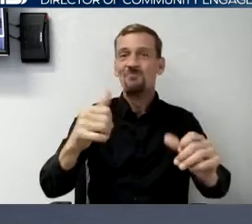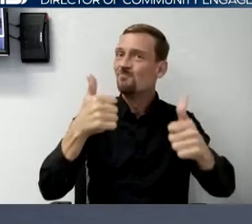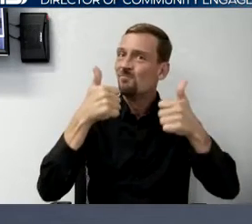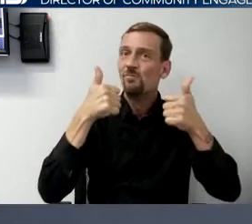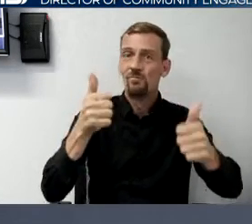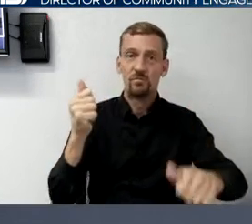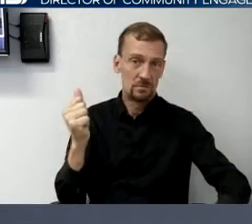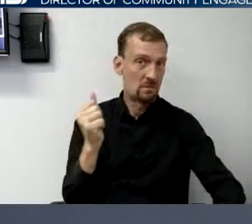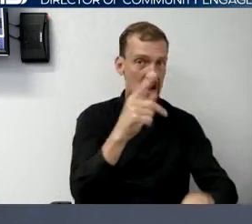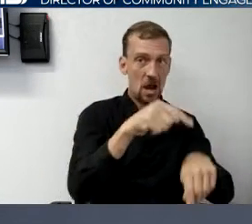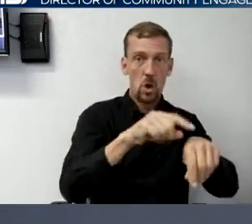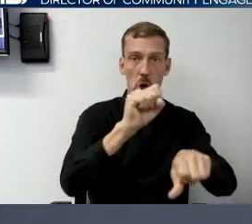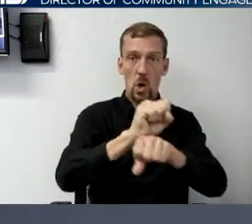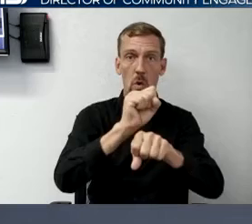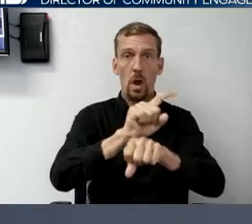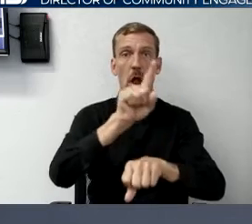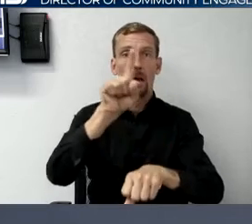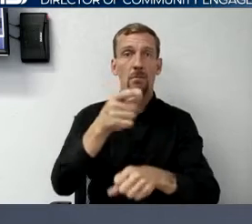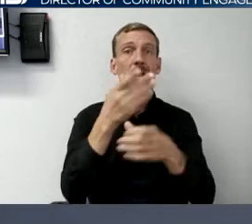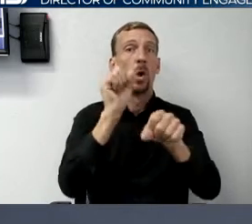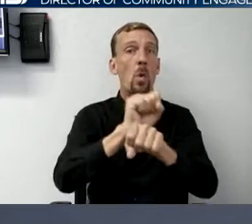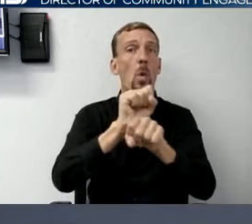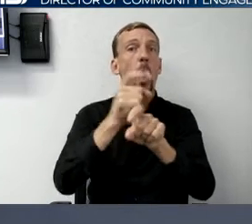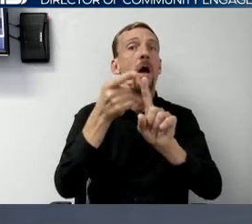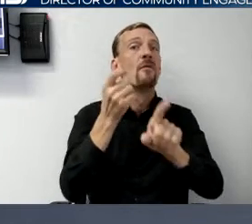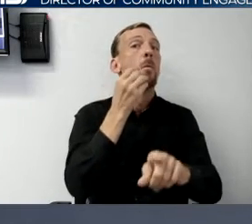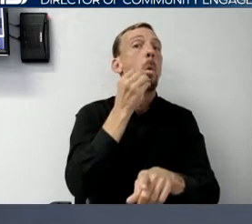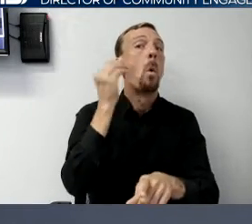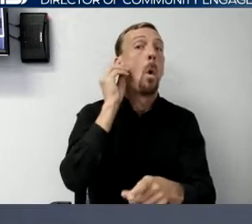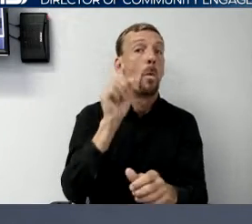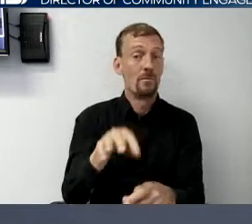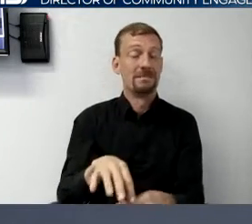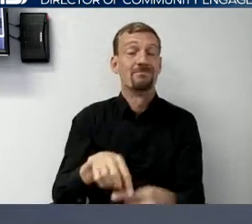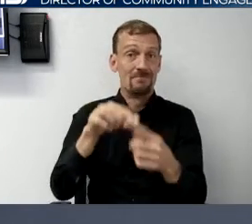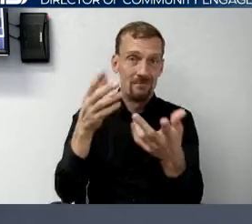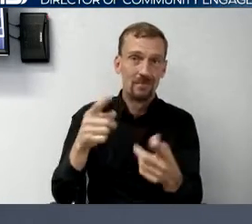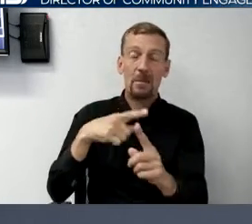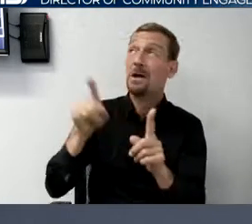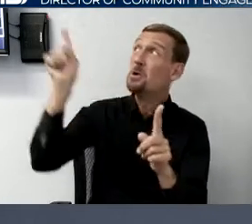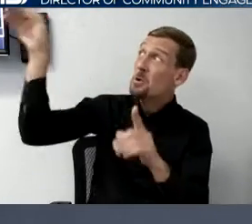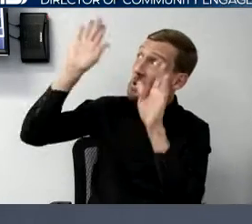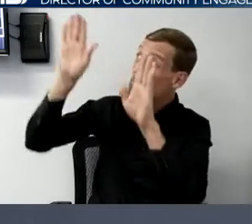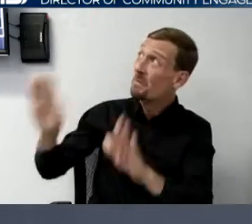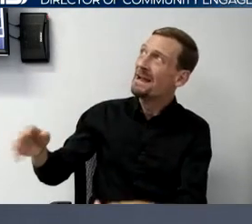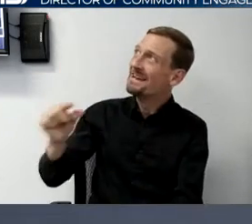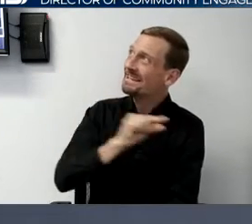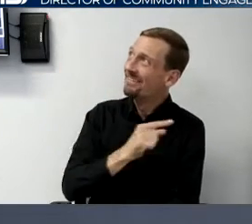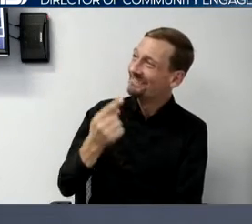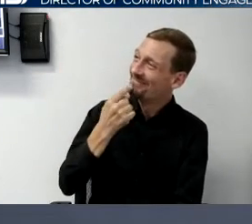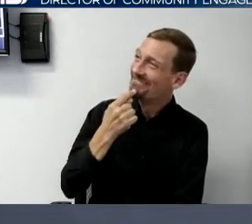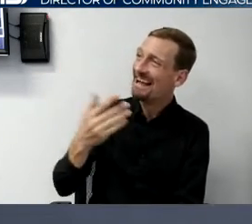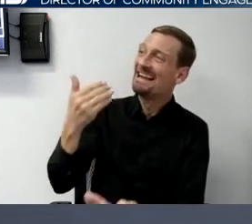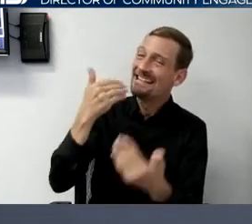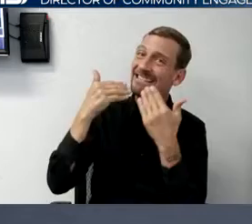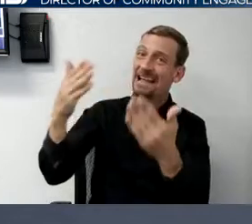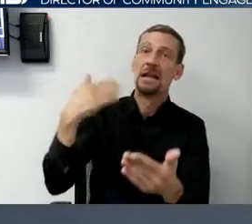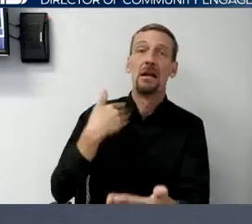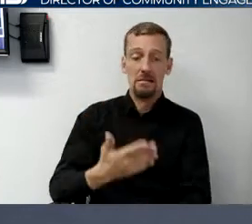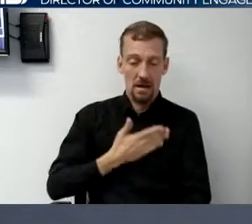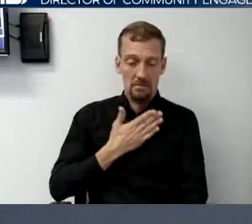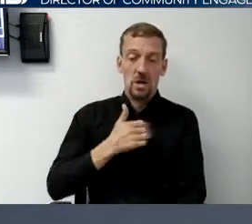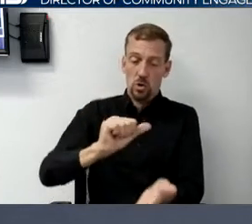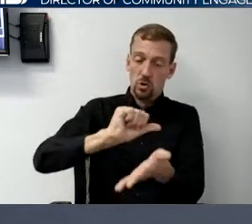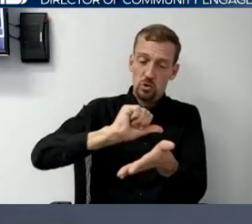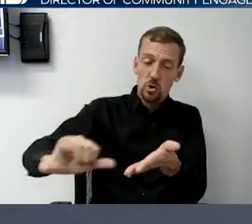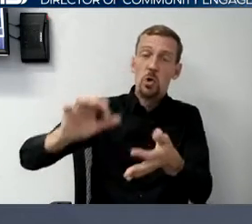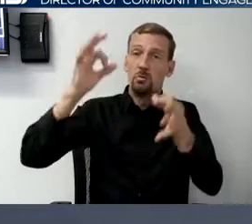to work, but just approved to work from home. That's great. Well, you look great. So glad to see that your surgical